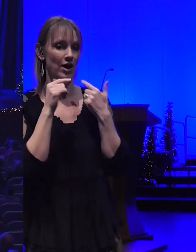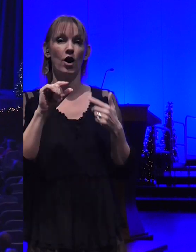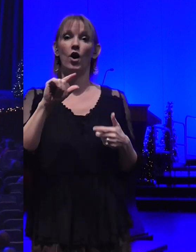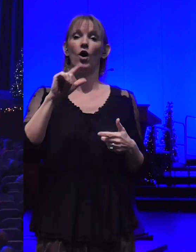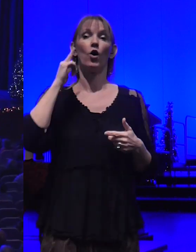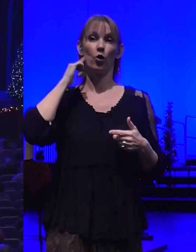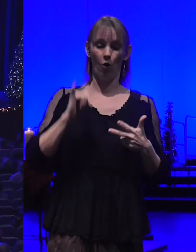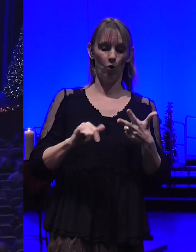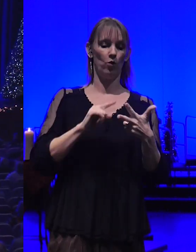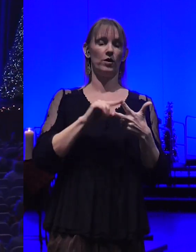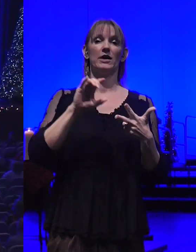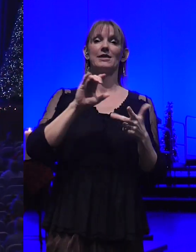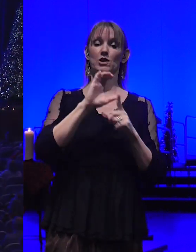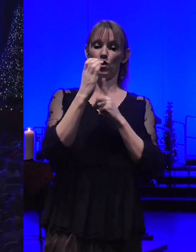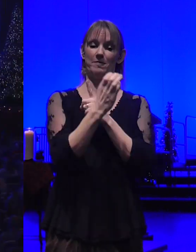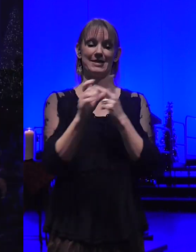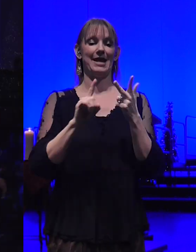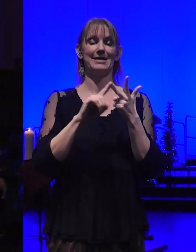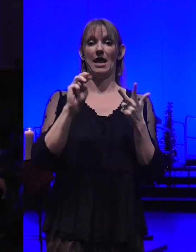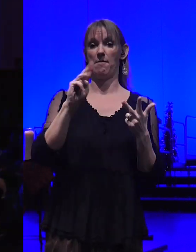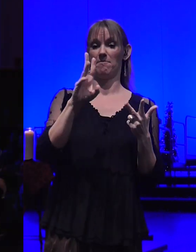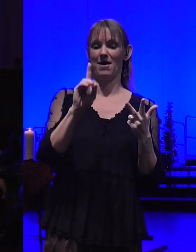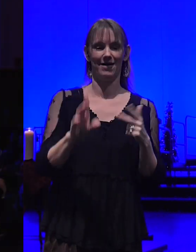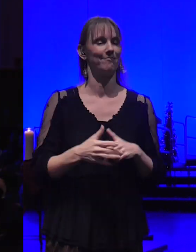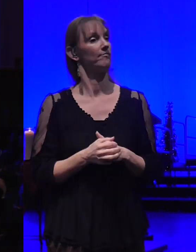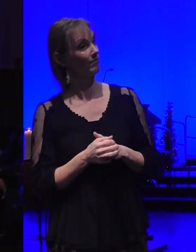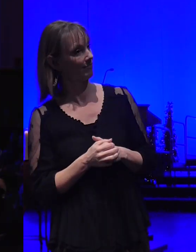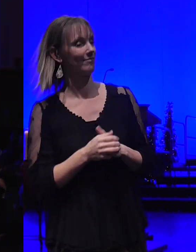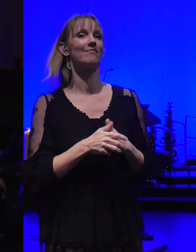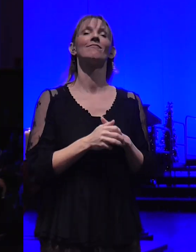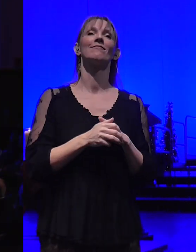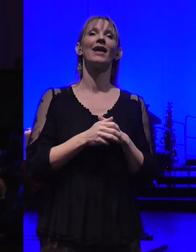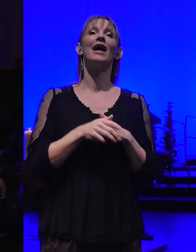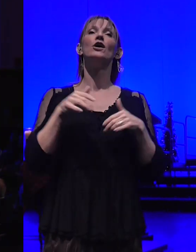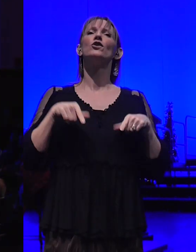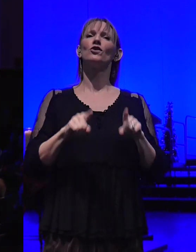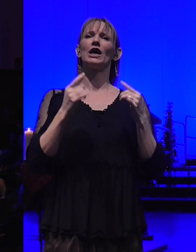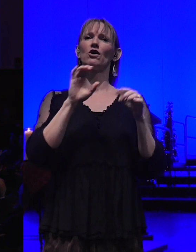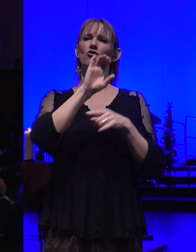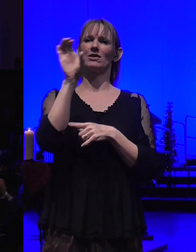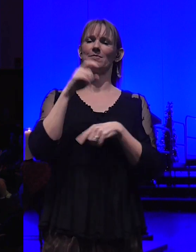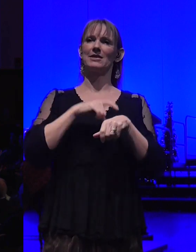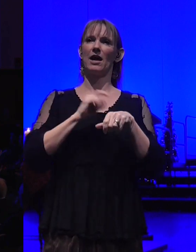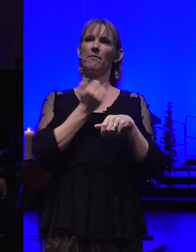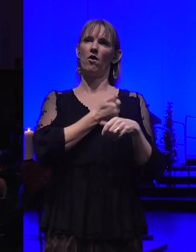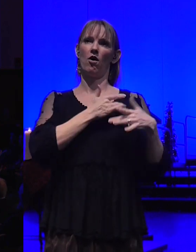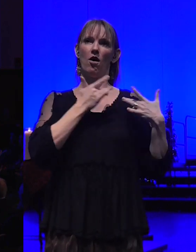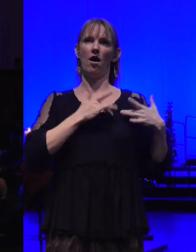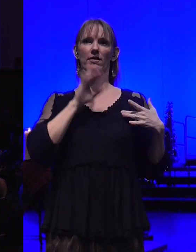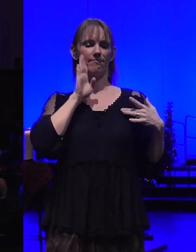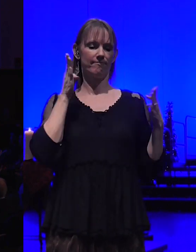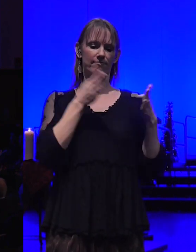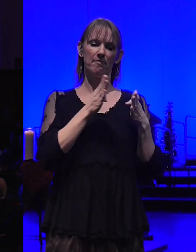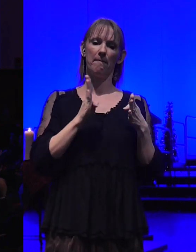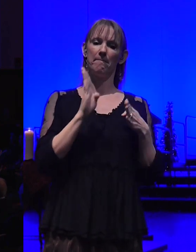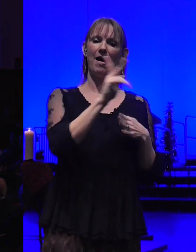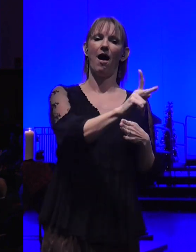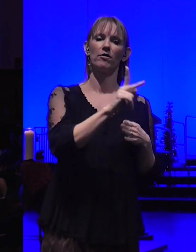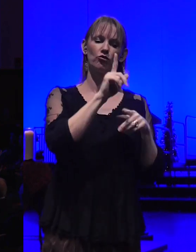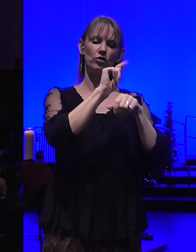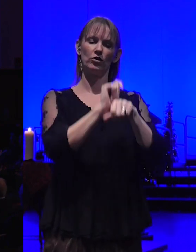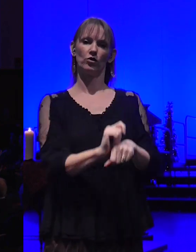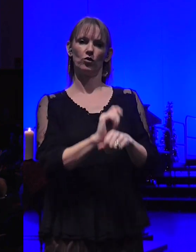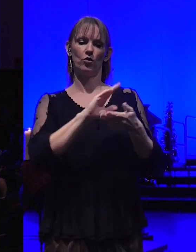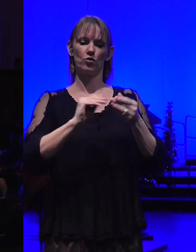Gold, circumstance, and mud. At this Christmas time, we bring our hearts back to the traditional story of